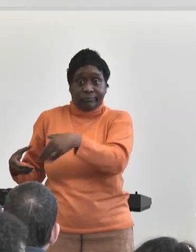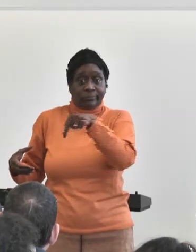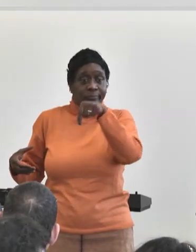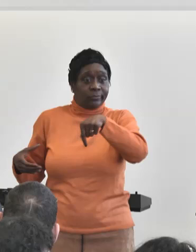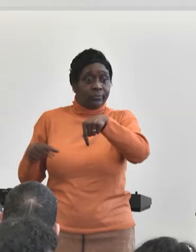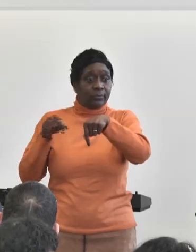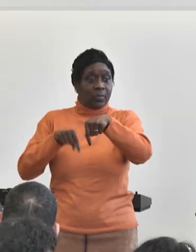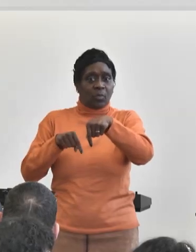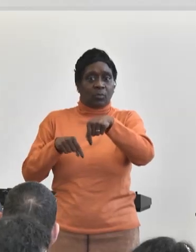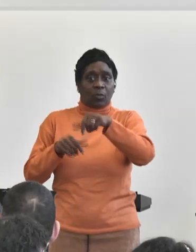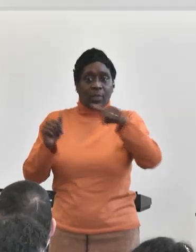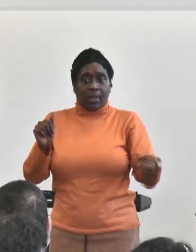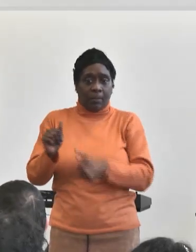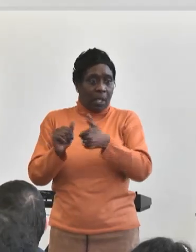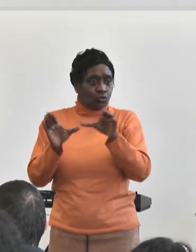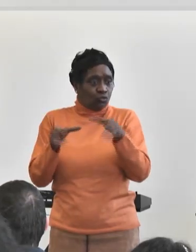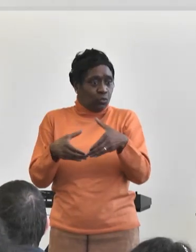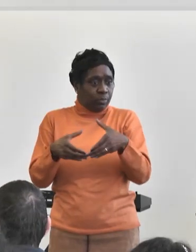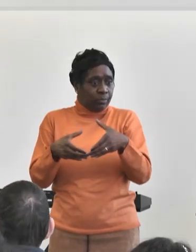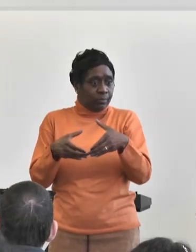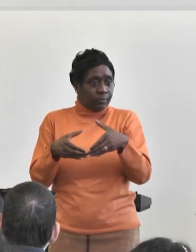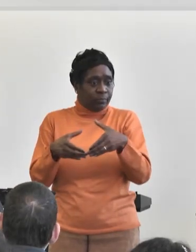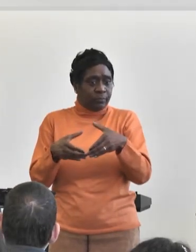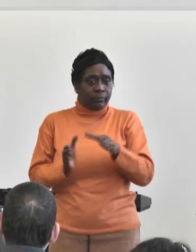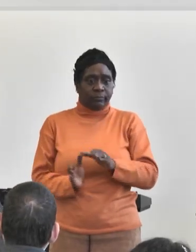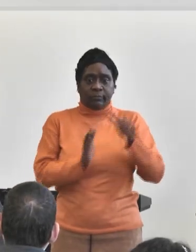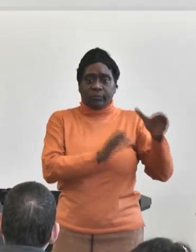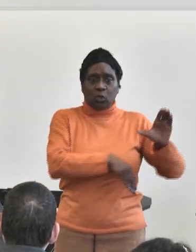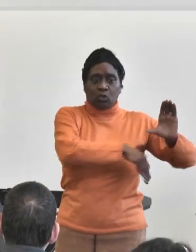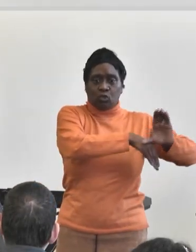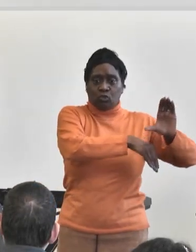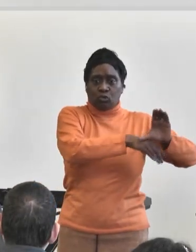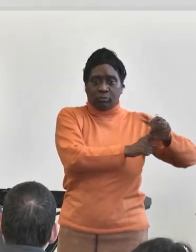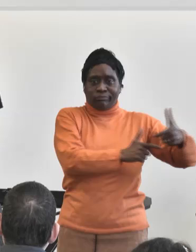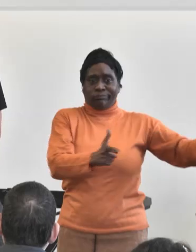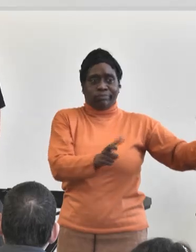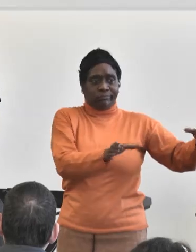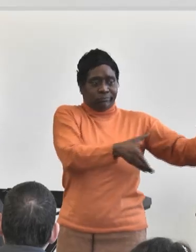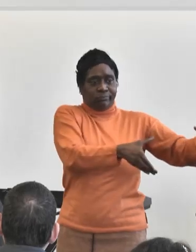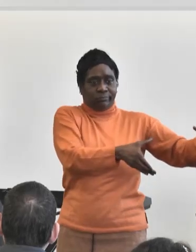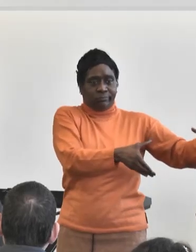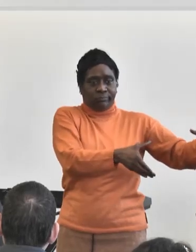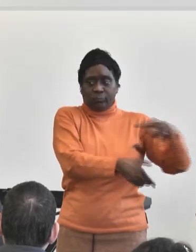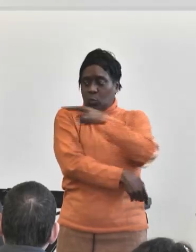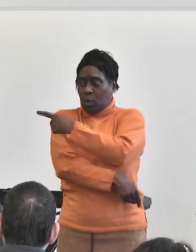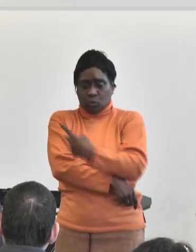There were the apostles. Eran los apóstoles. And then there was the church at large. Y después fue la iglesia en